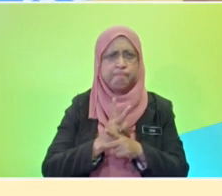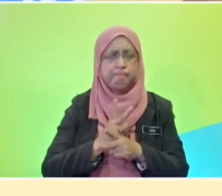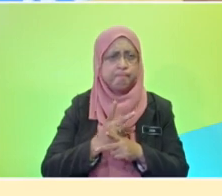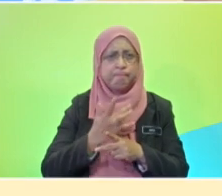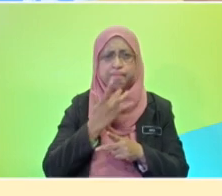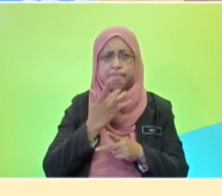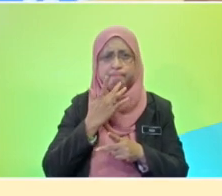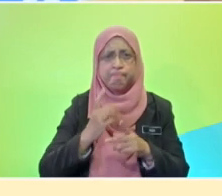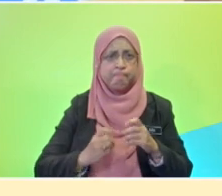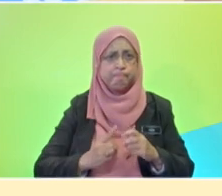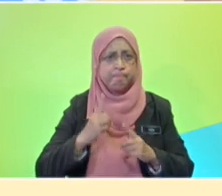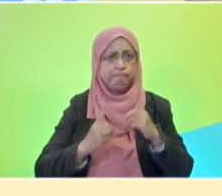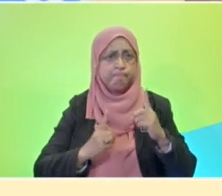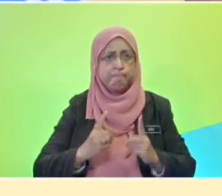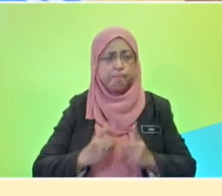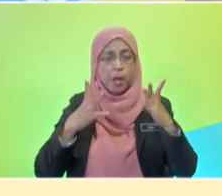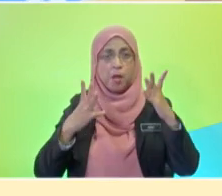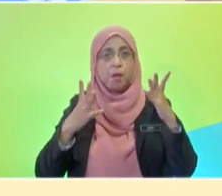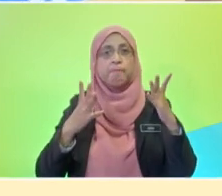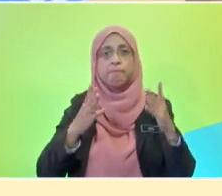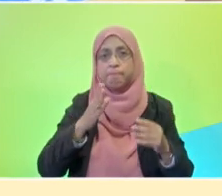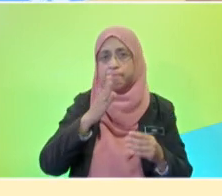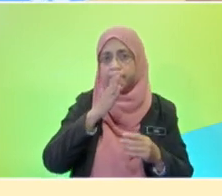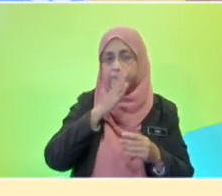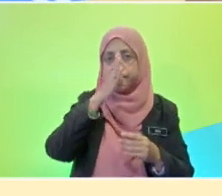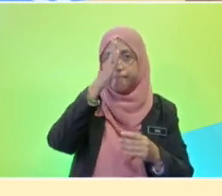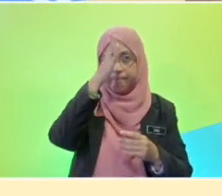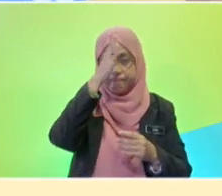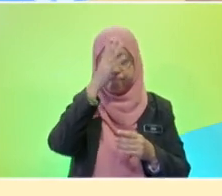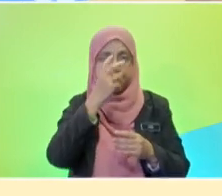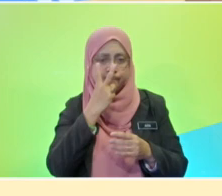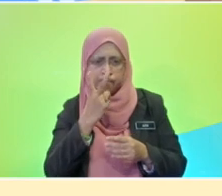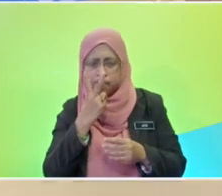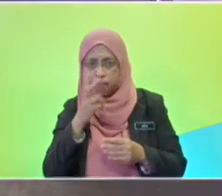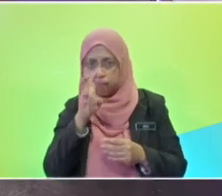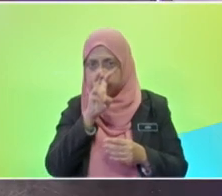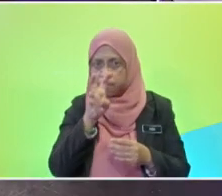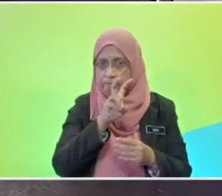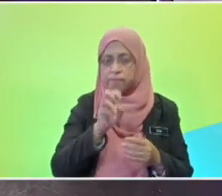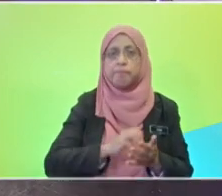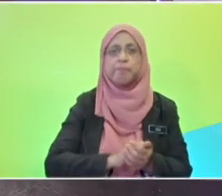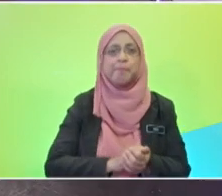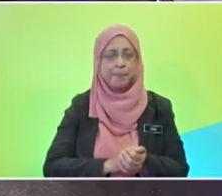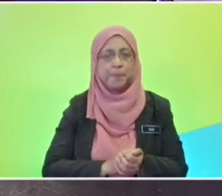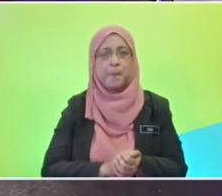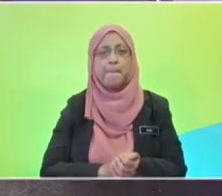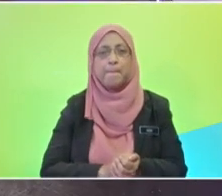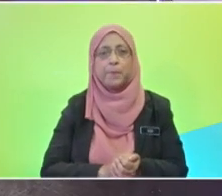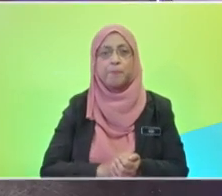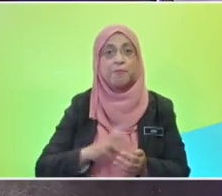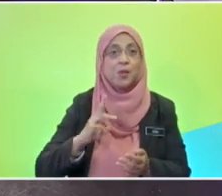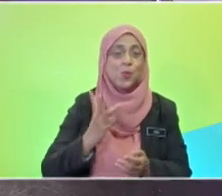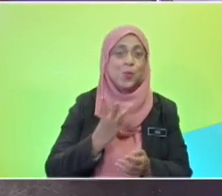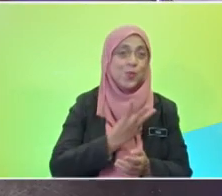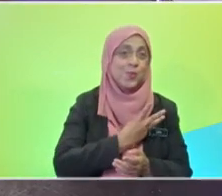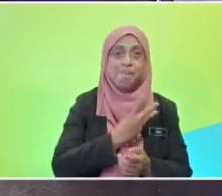play firecrackers under our parents' or adults' supervision. Okay, so we got